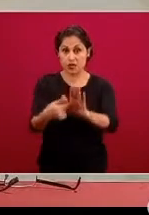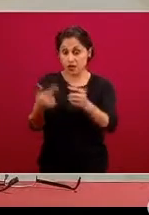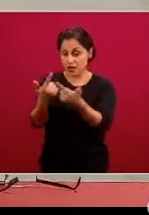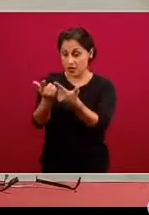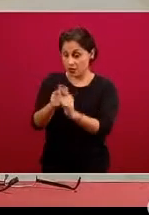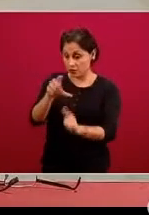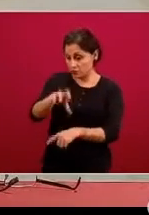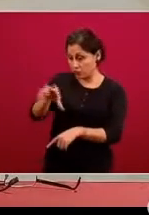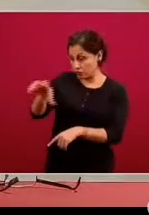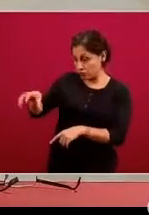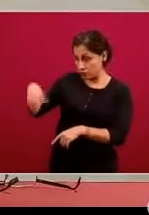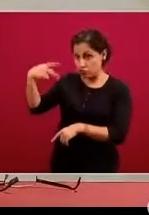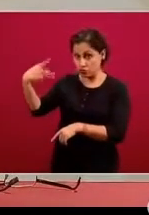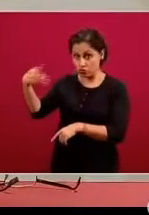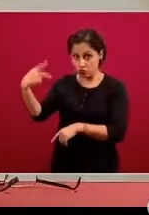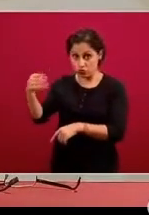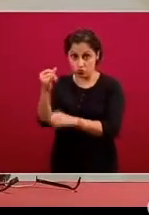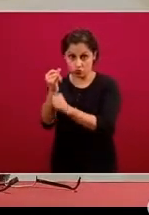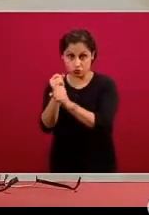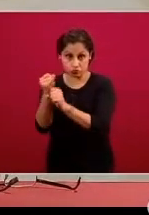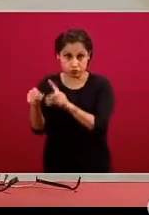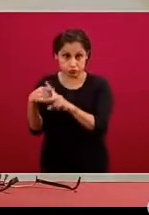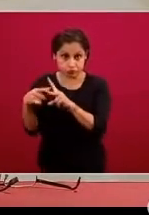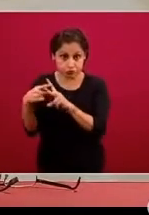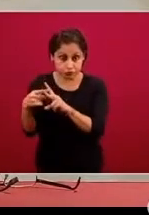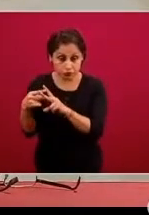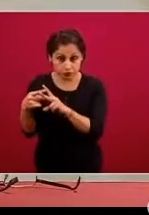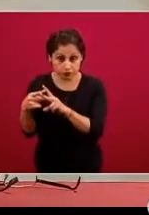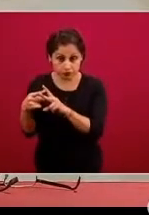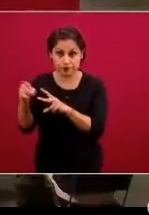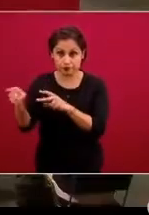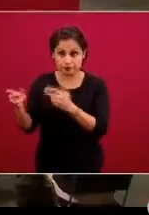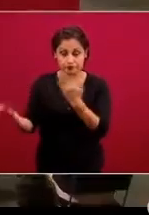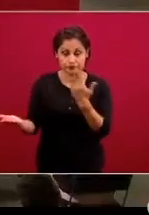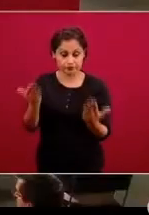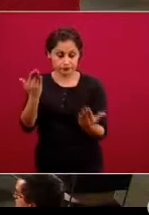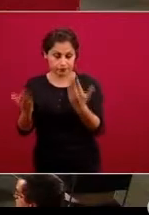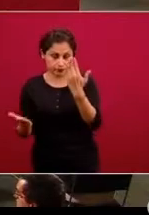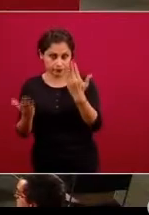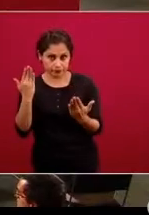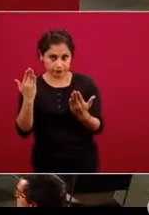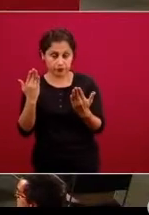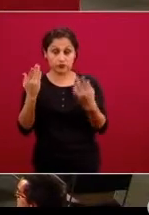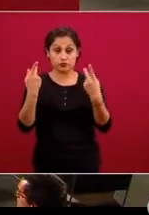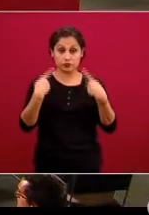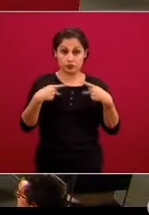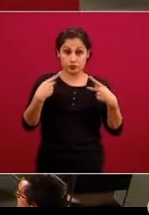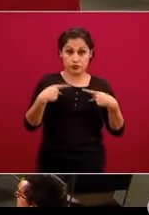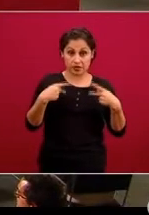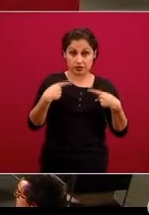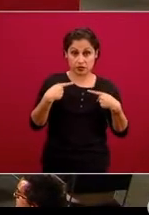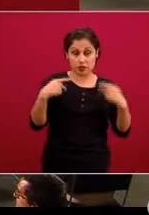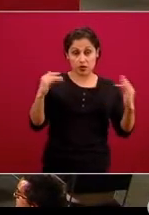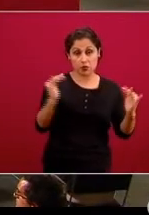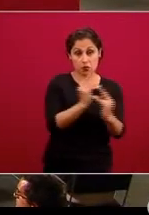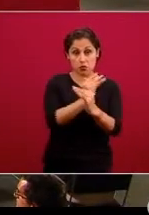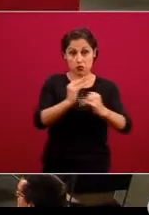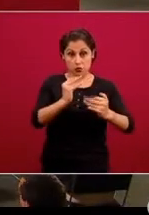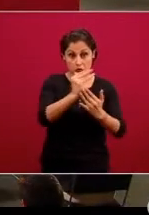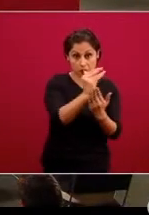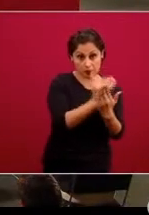have 23% of people who are still circulating. Now, pay attention to the relation between